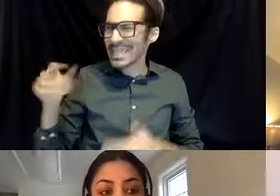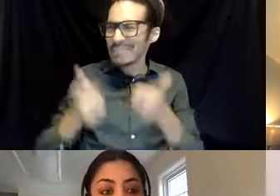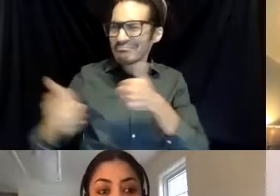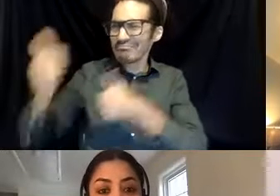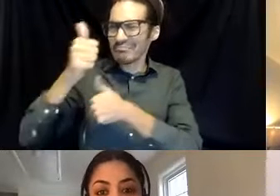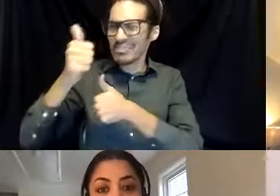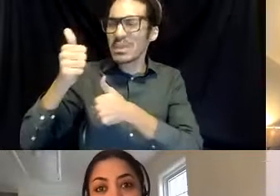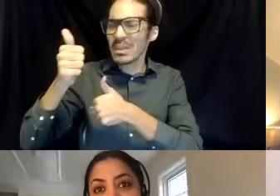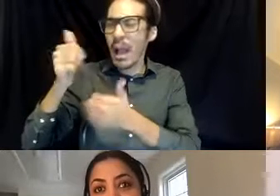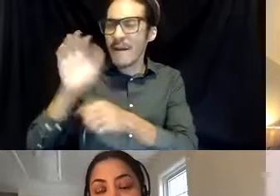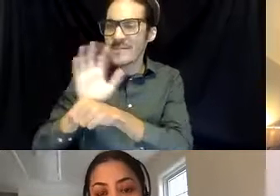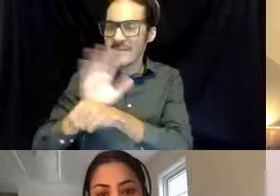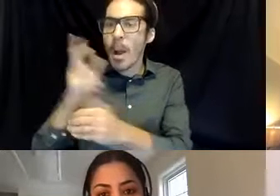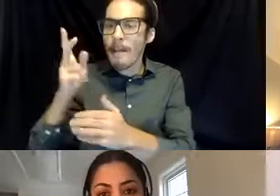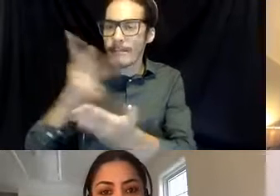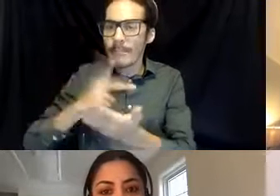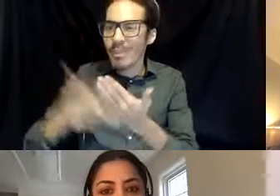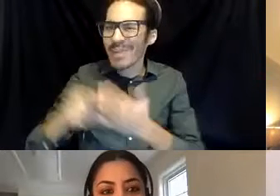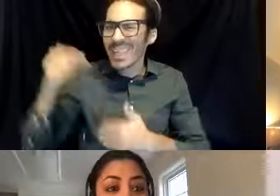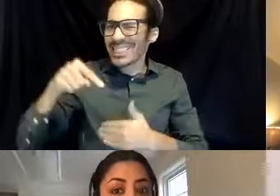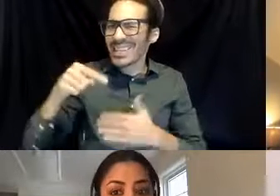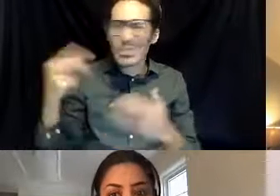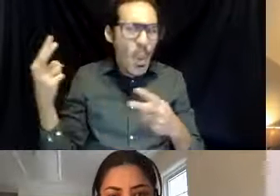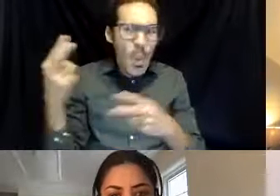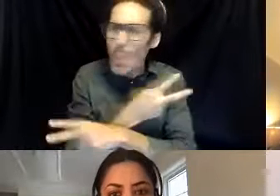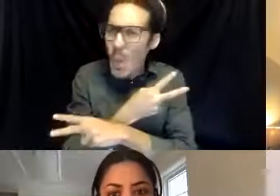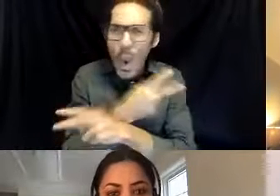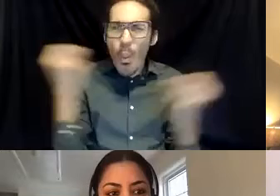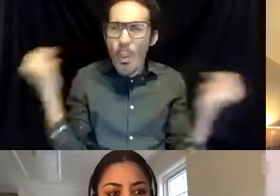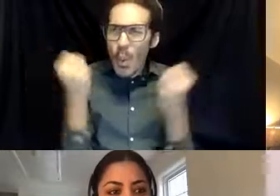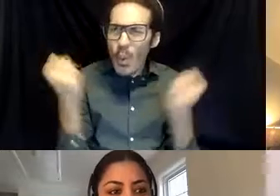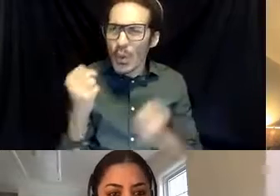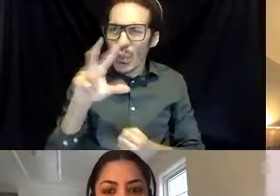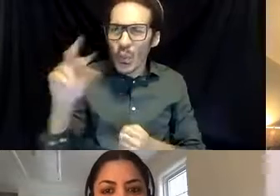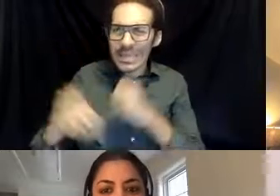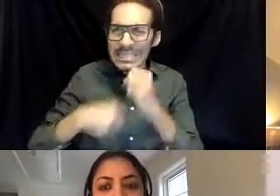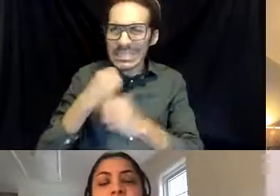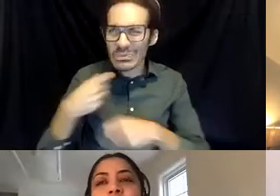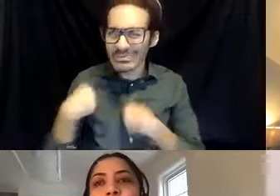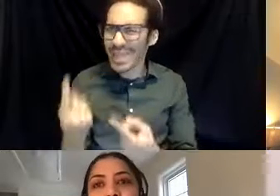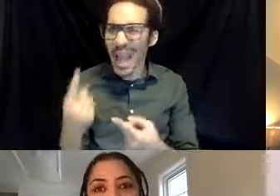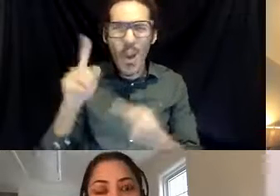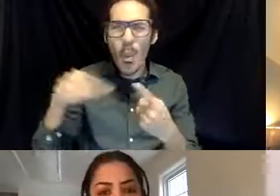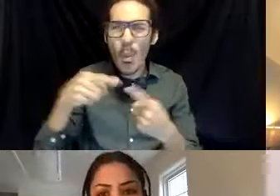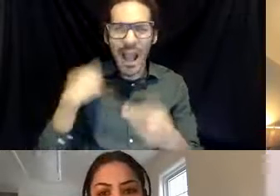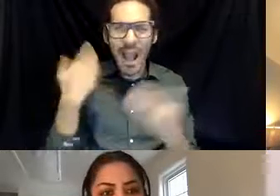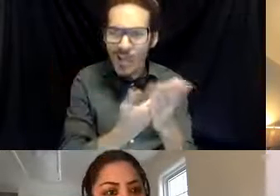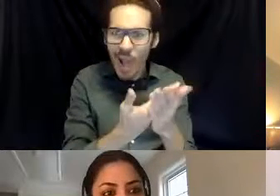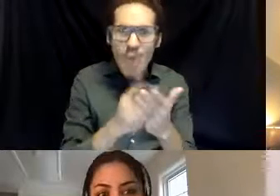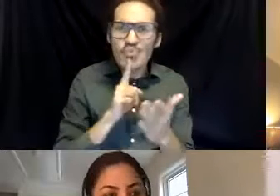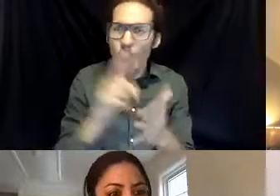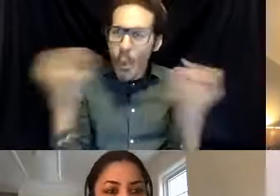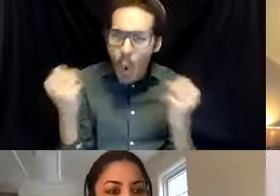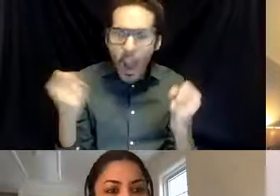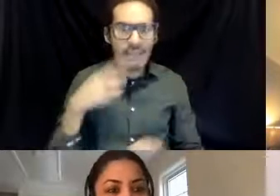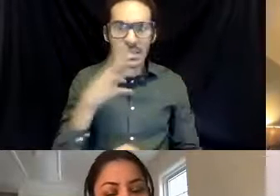said, this is the worst winter of 30 years, right at when I arrived. I mean, it was so cold. I had never